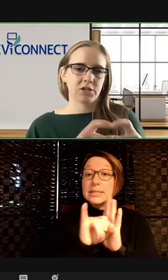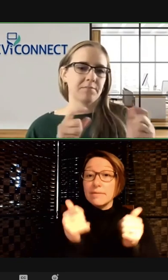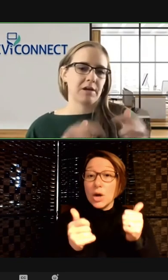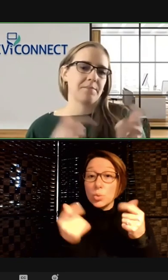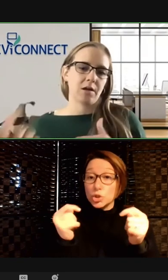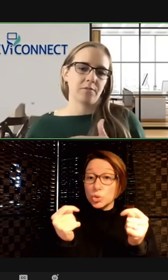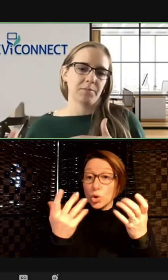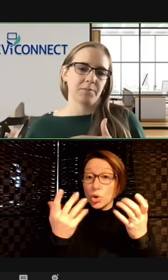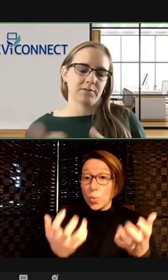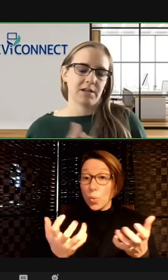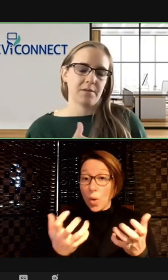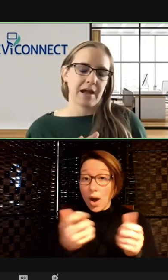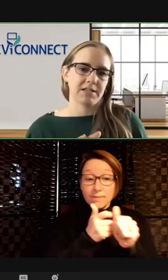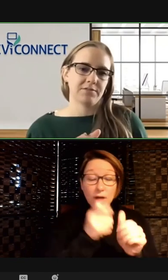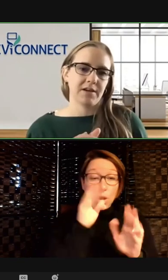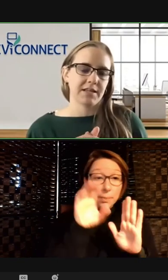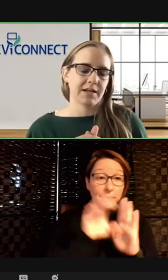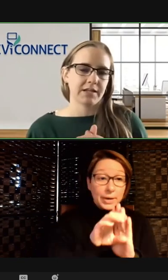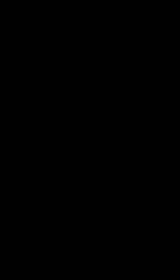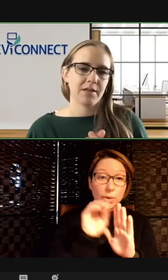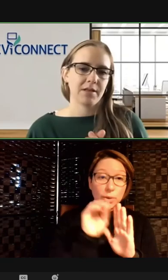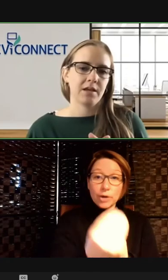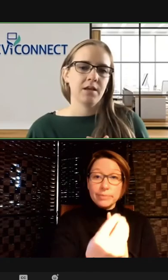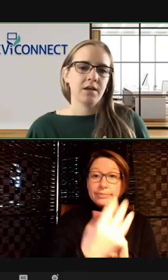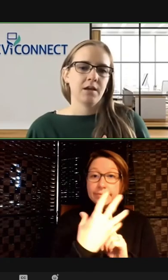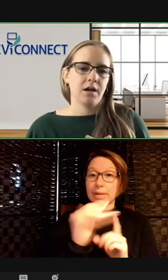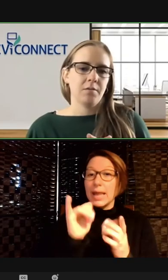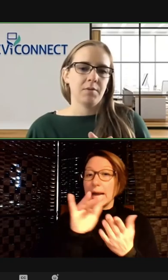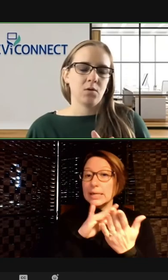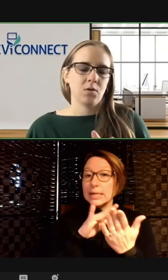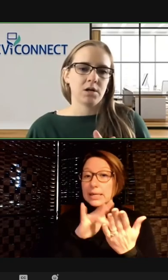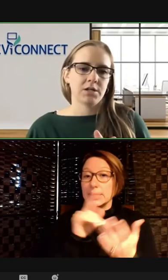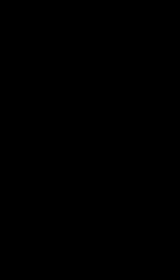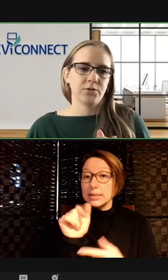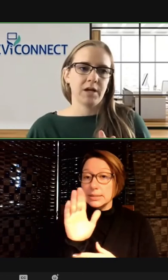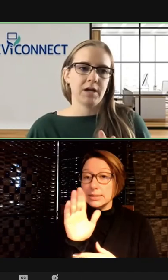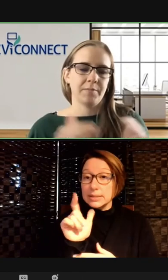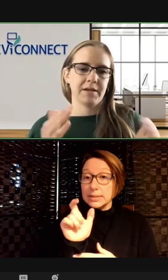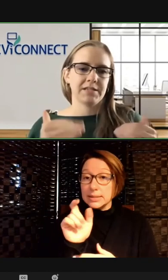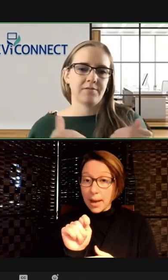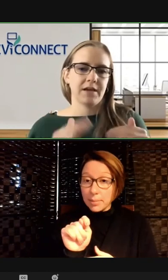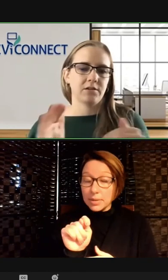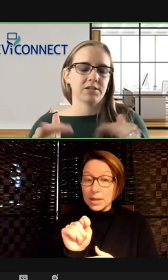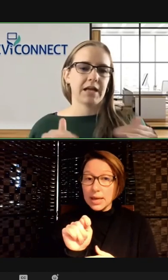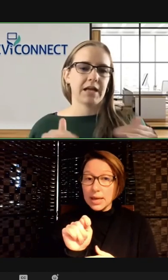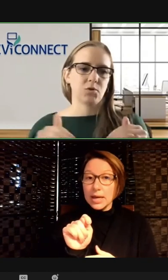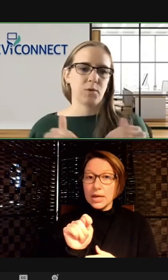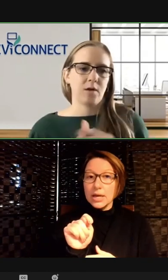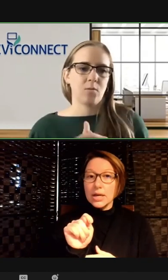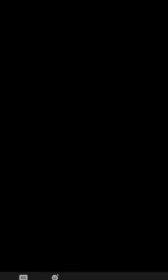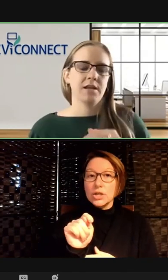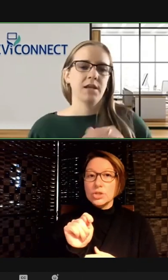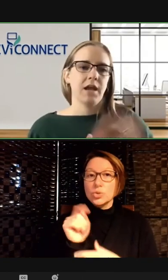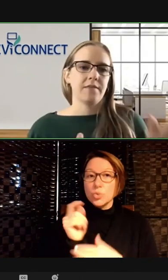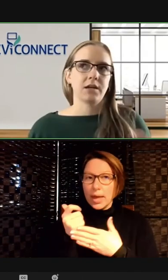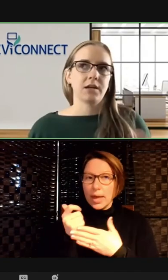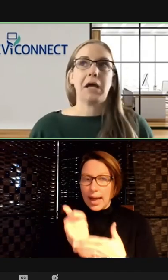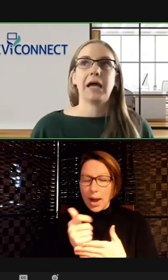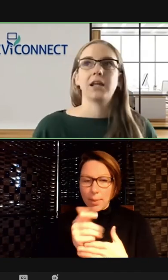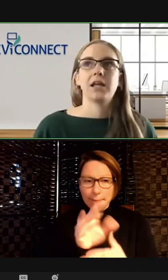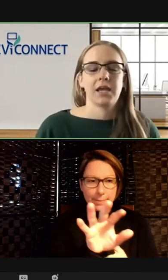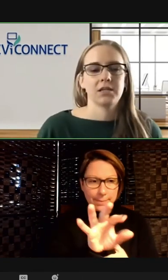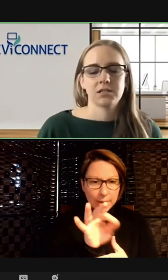on pictures, it might be helpful to put those on a backlit device like a tablet in order to help them identify or select the toy they want,